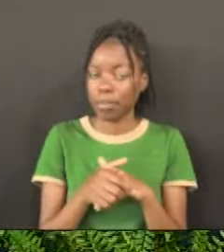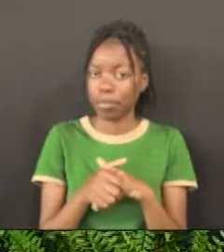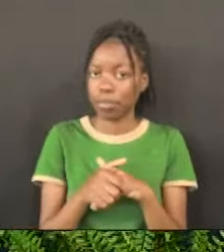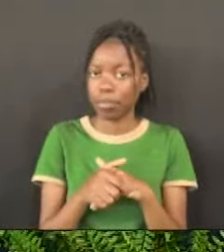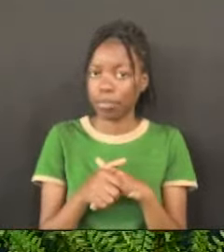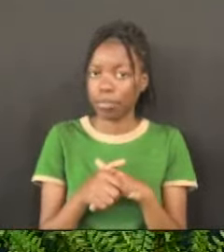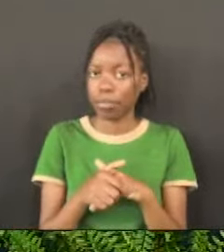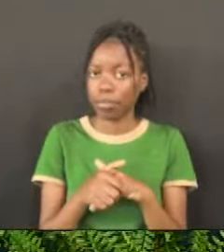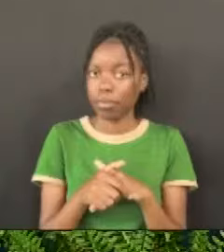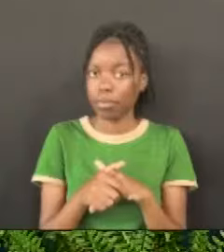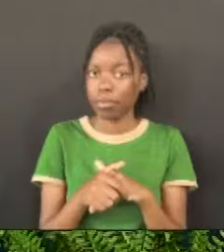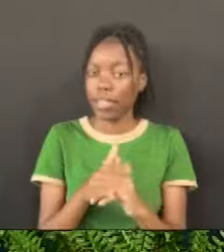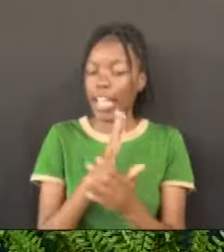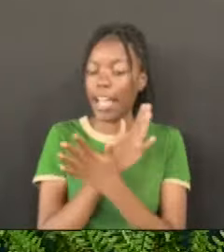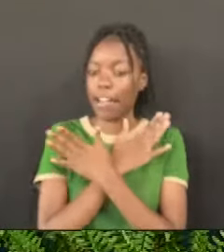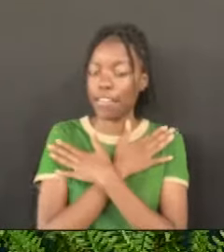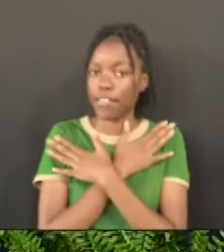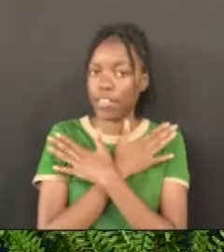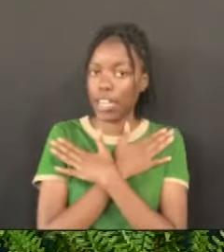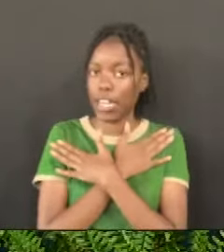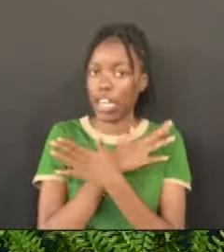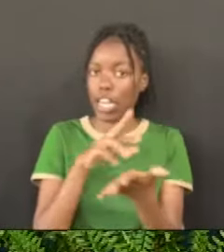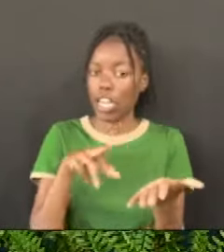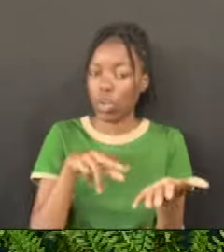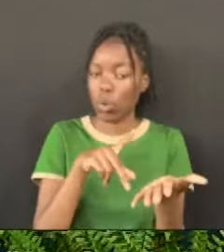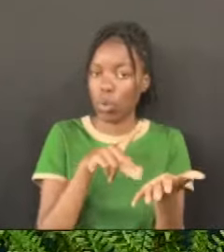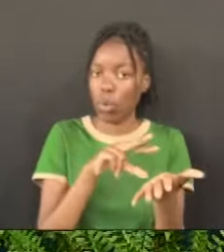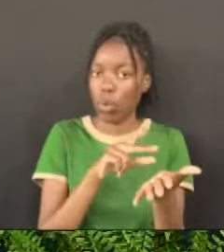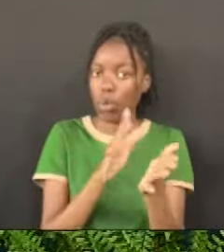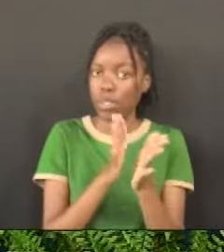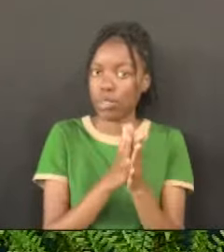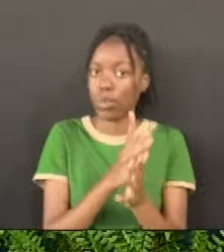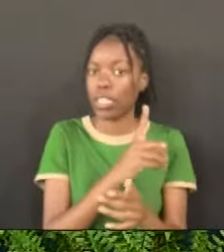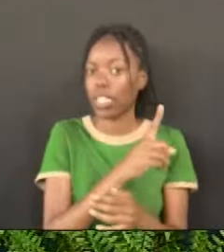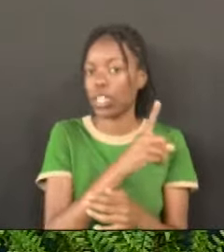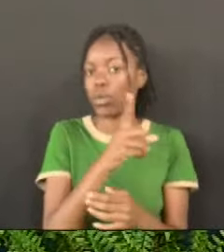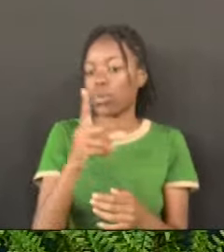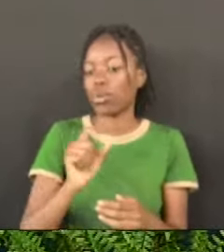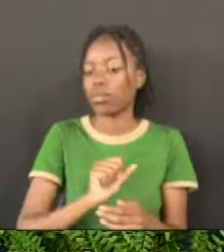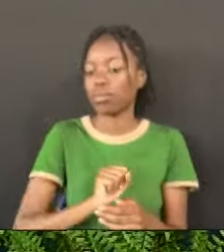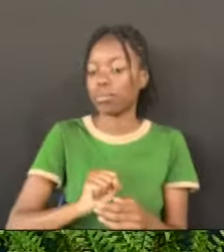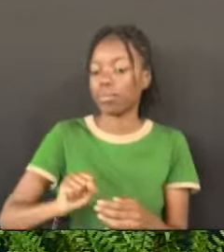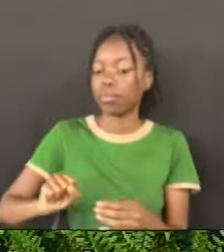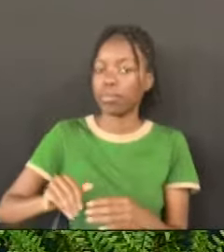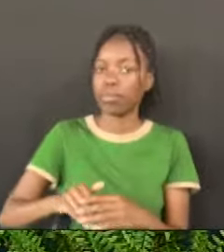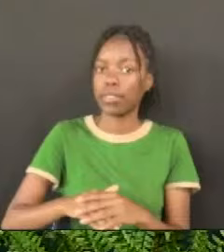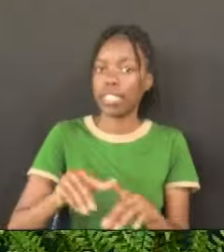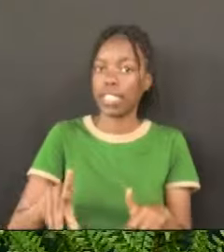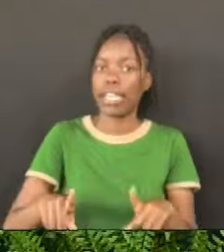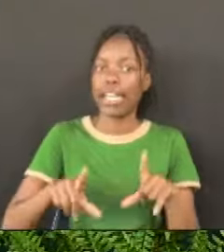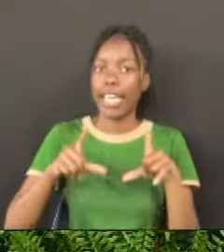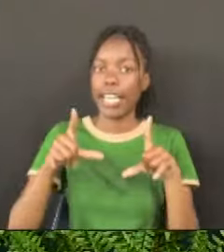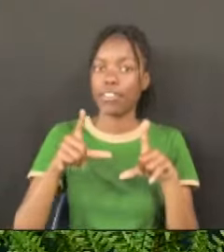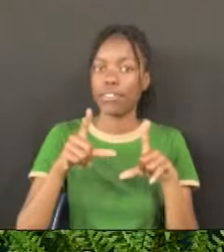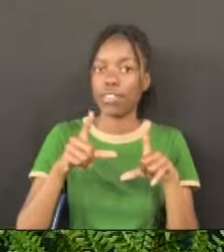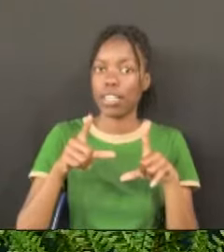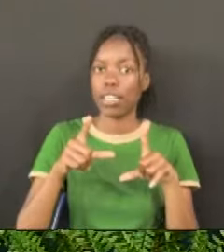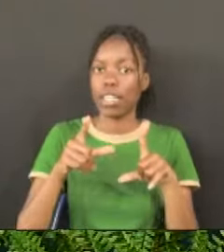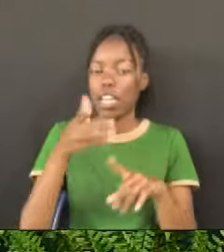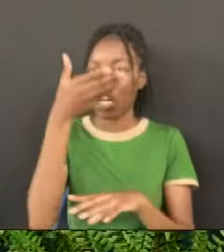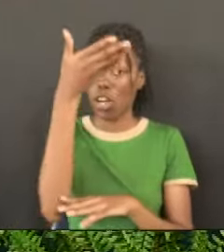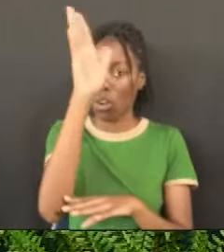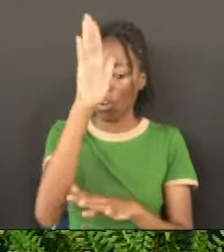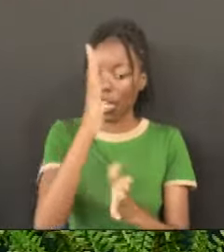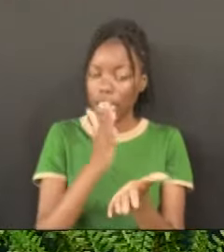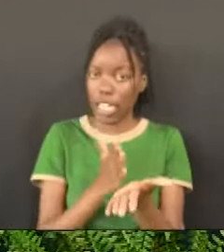a friend walks beside you in life, God, through the Holy